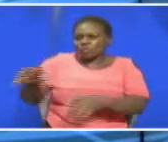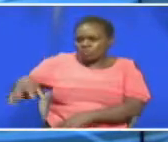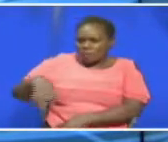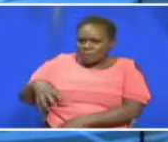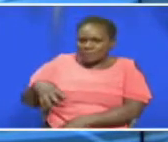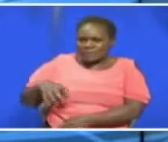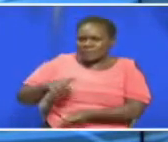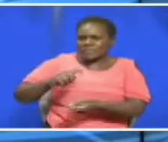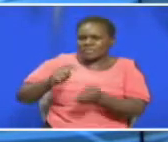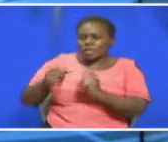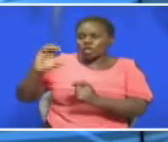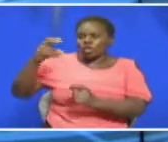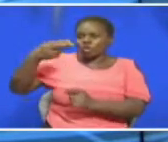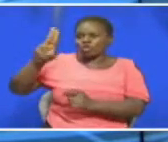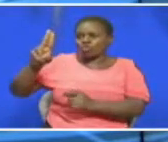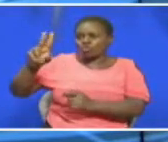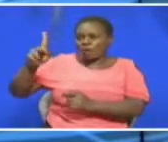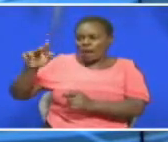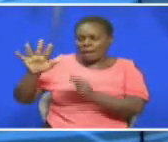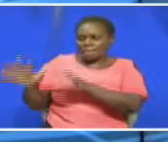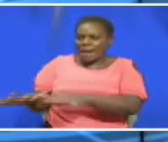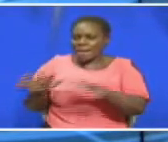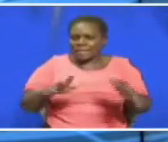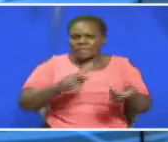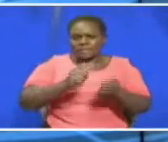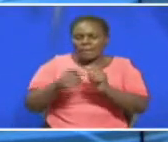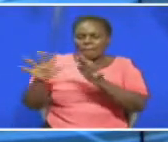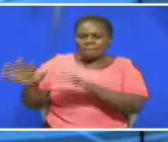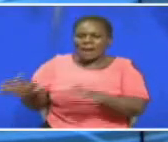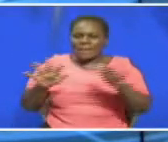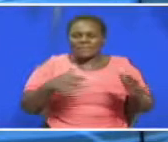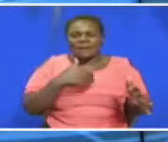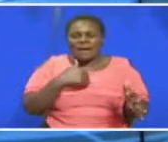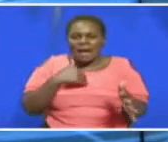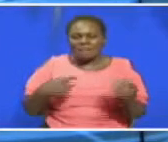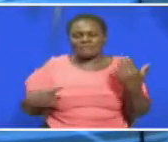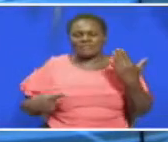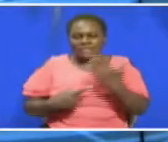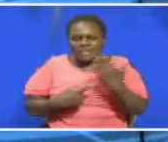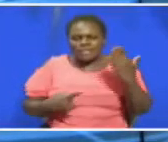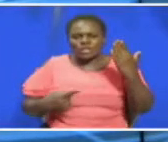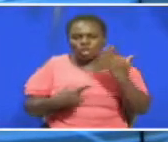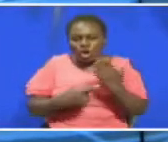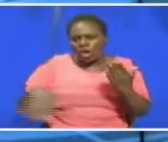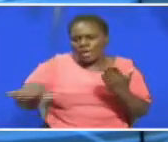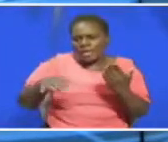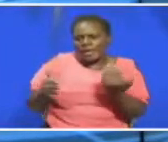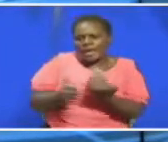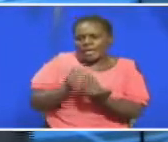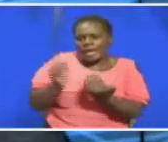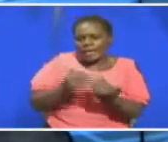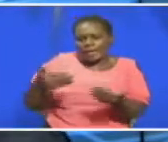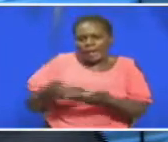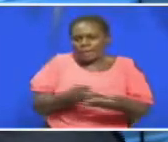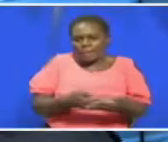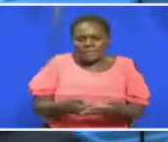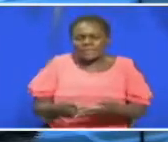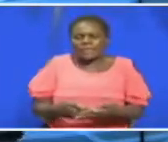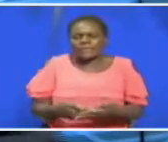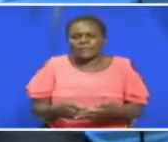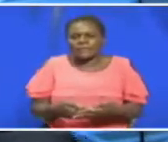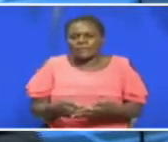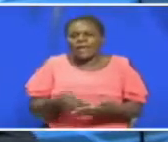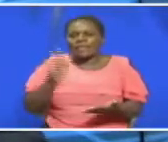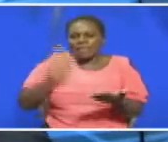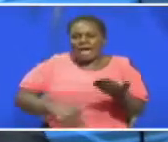has changed that narrative. As Alan Ochani reports, market women have a modern creche, probably better than those in formal working